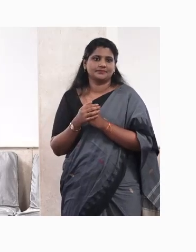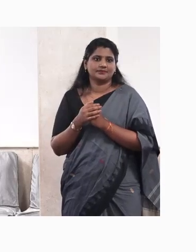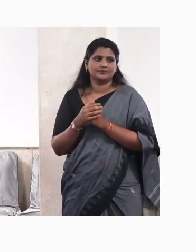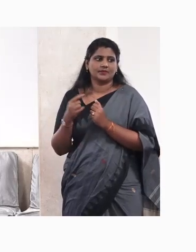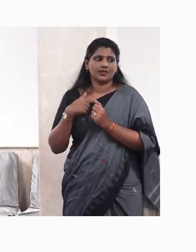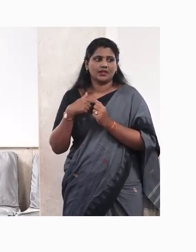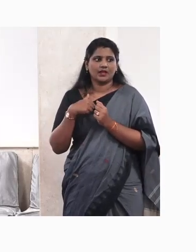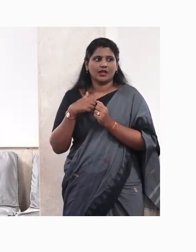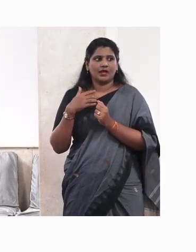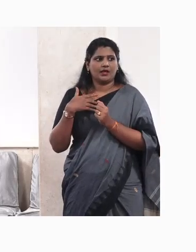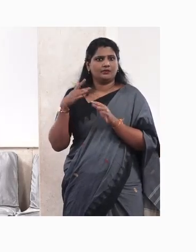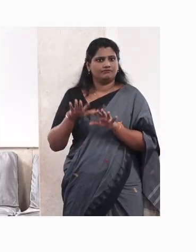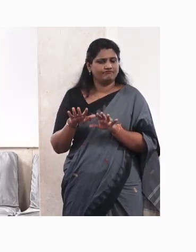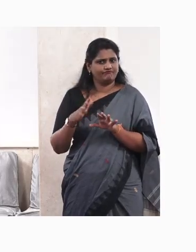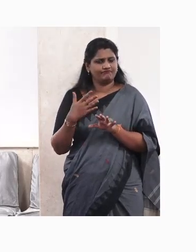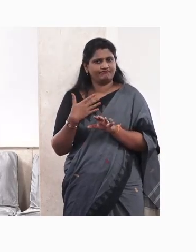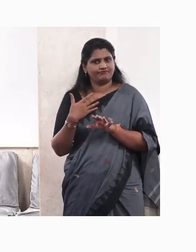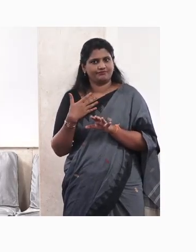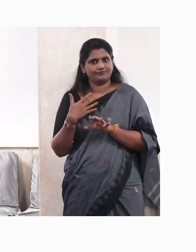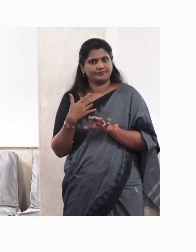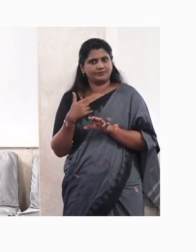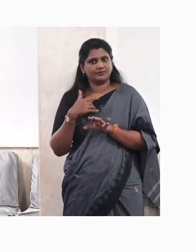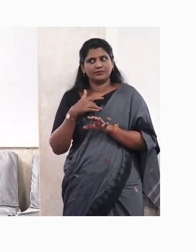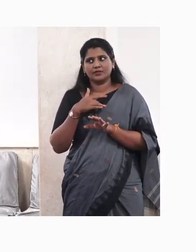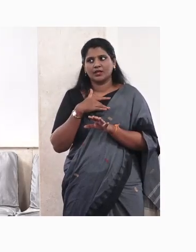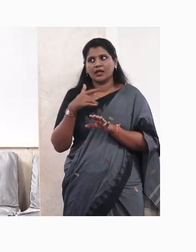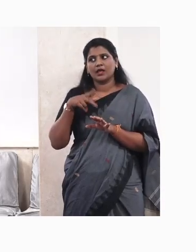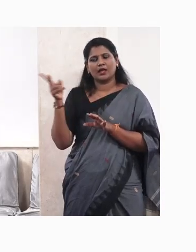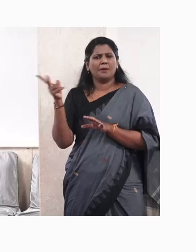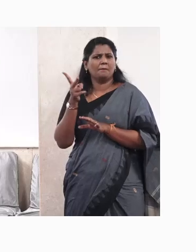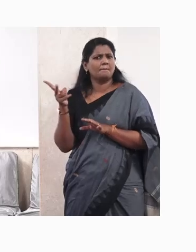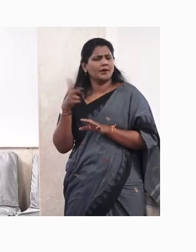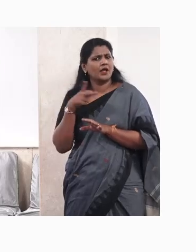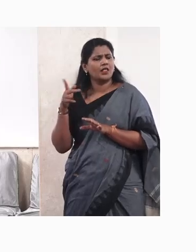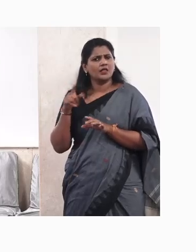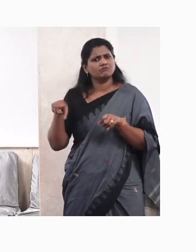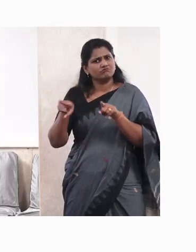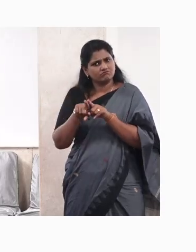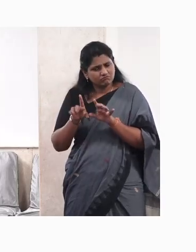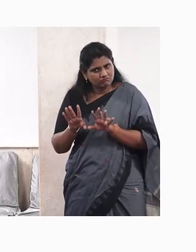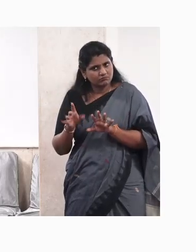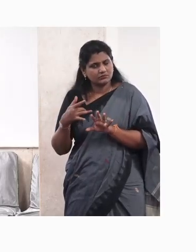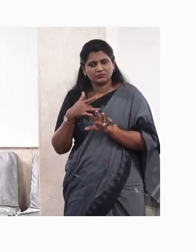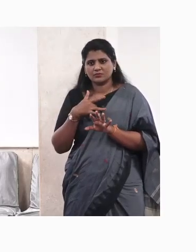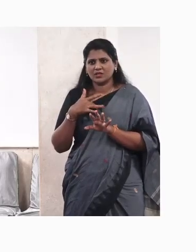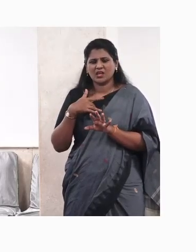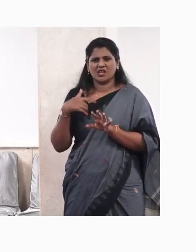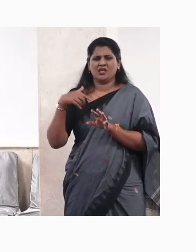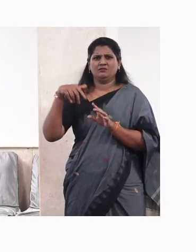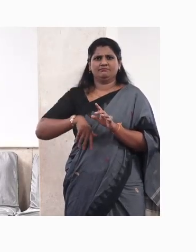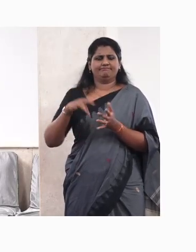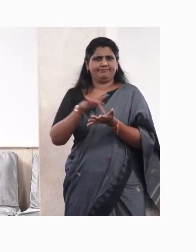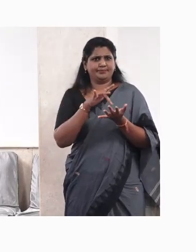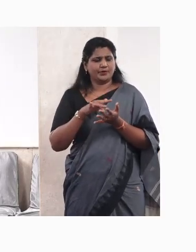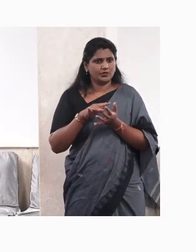I have to admit that I haven't, unlike Keerthana and Dr. Anbu, been in a position